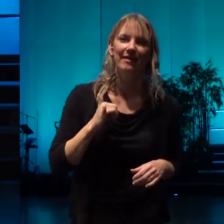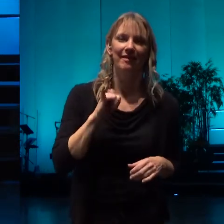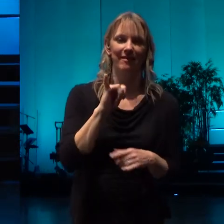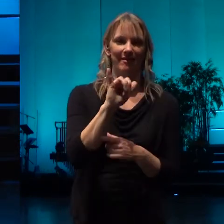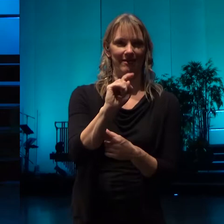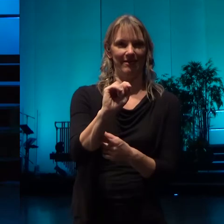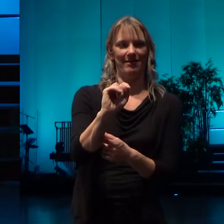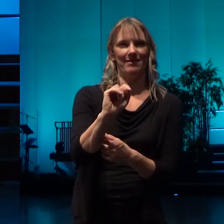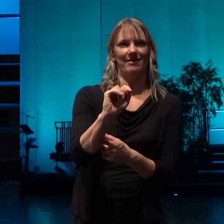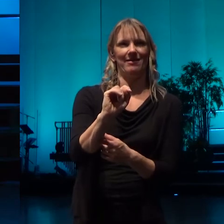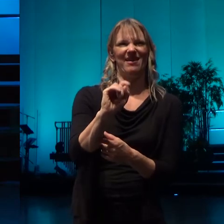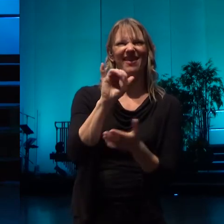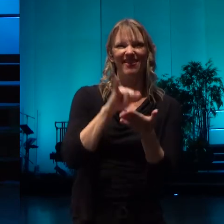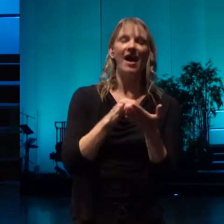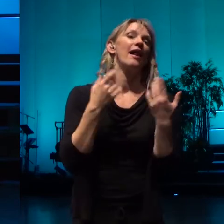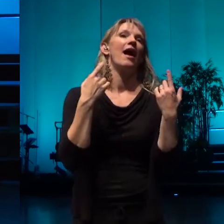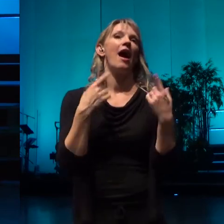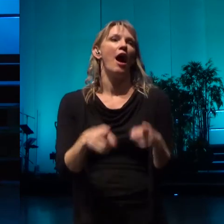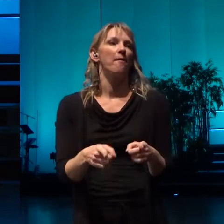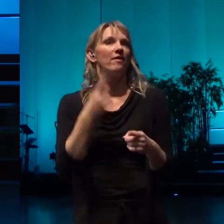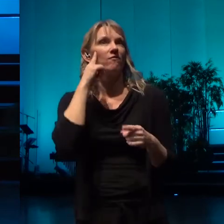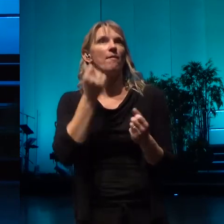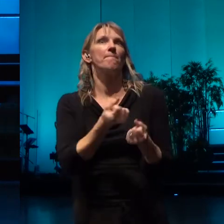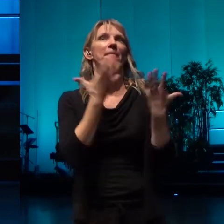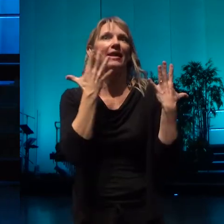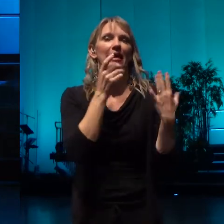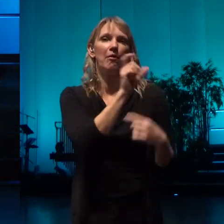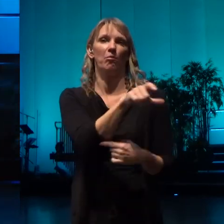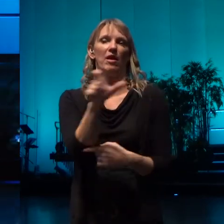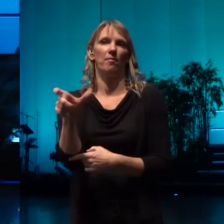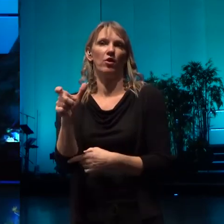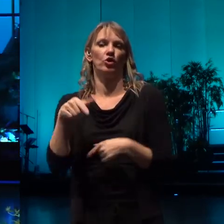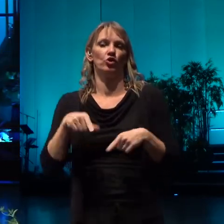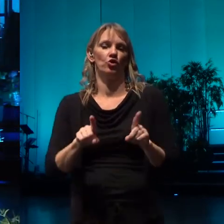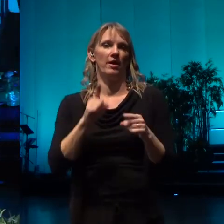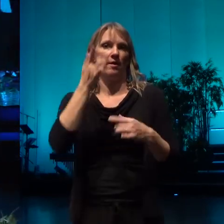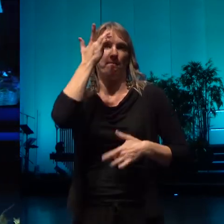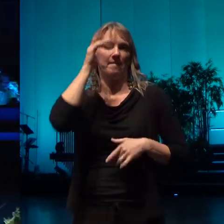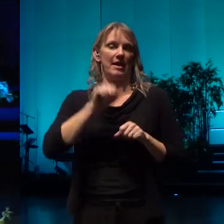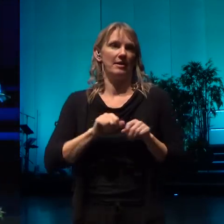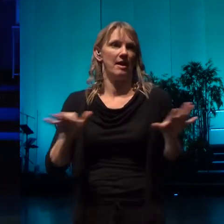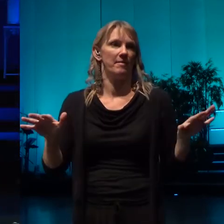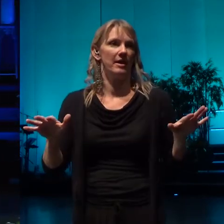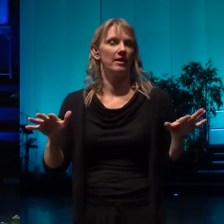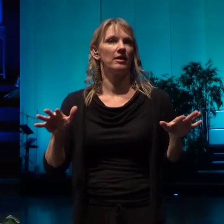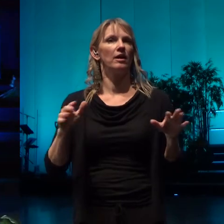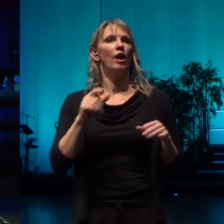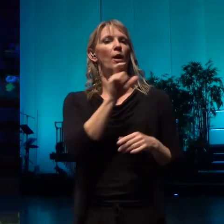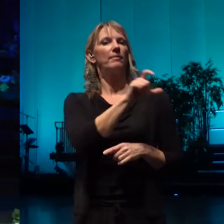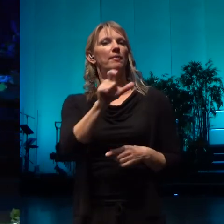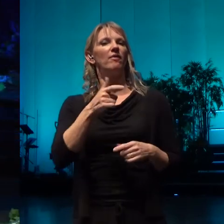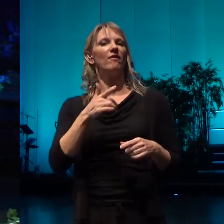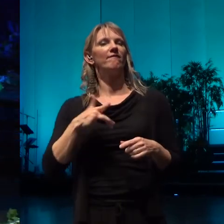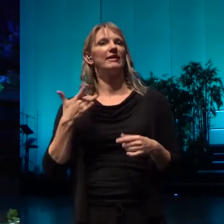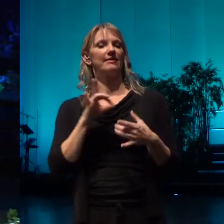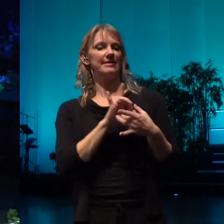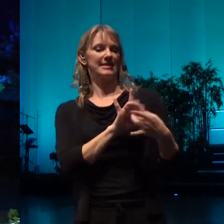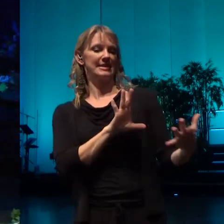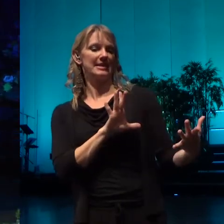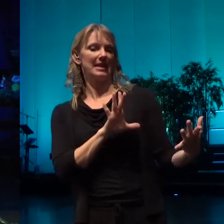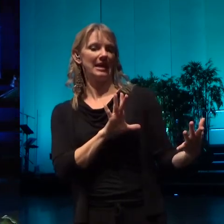so many of us in this pandemic. That's what I hear more than anything else. I feel disconnected from what's sacred to